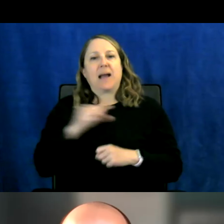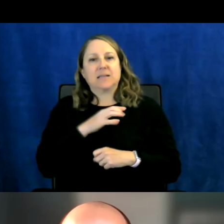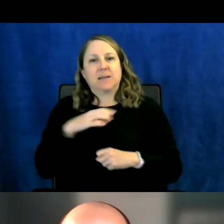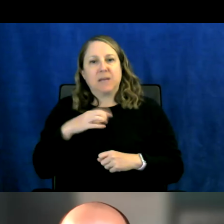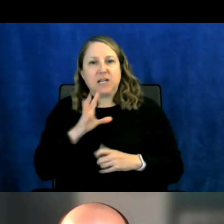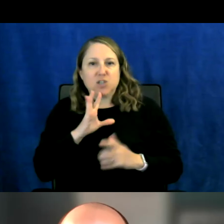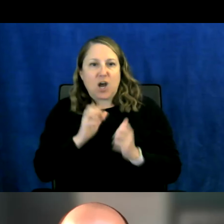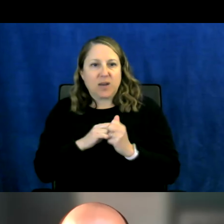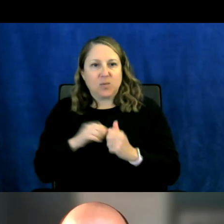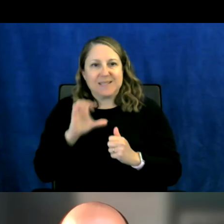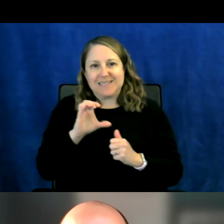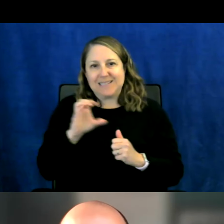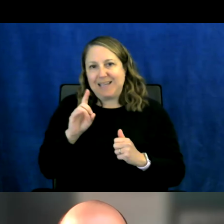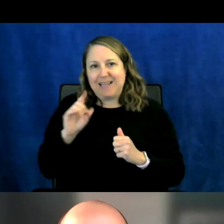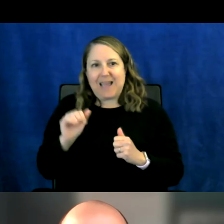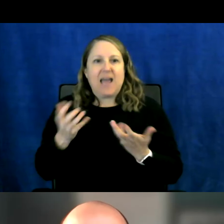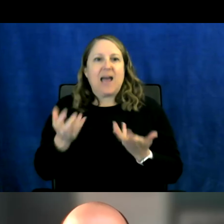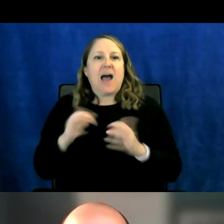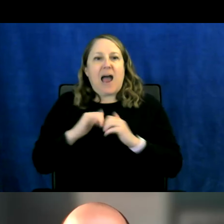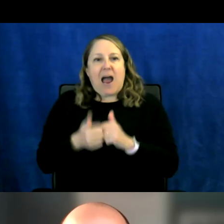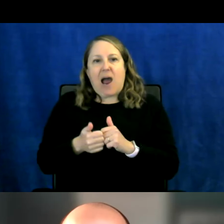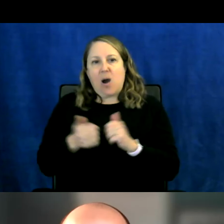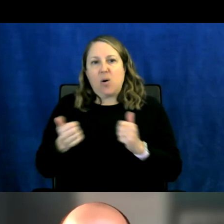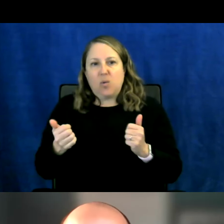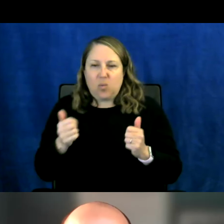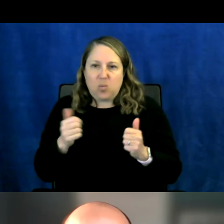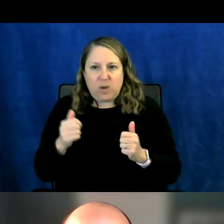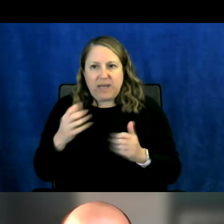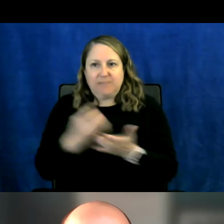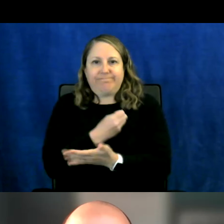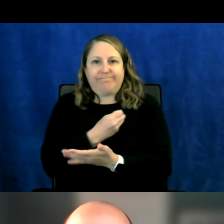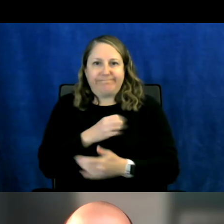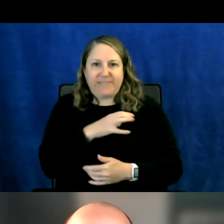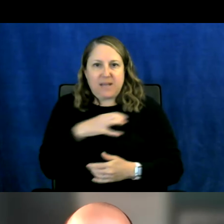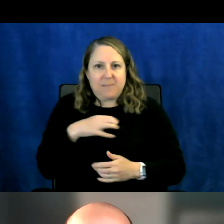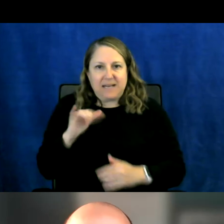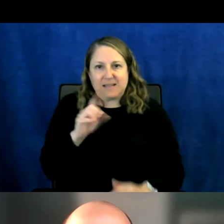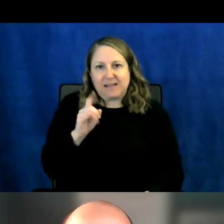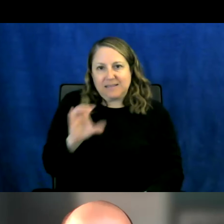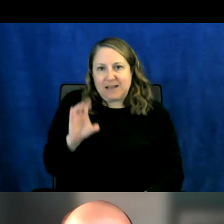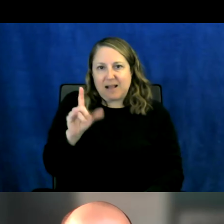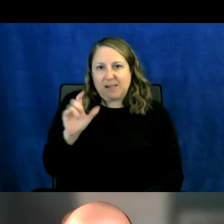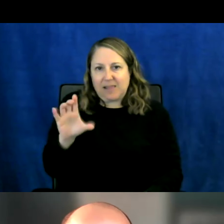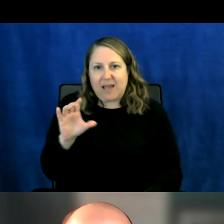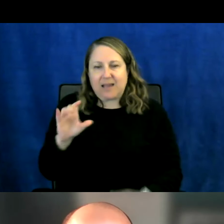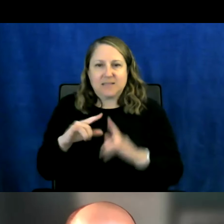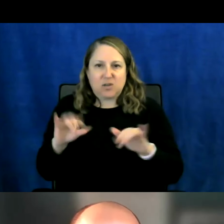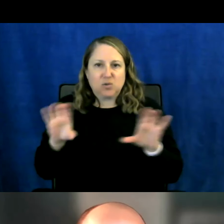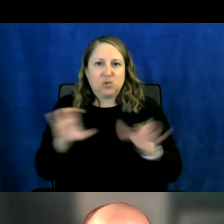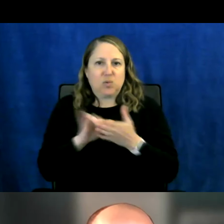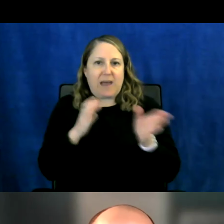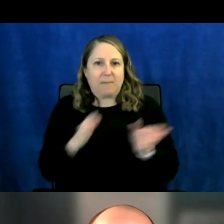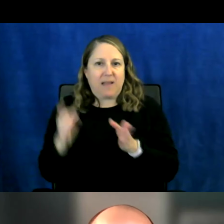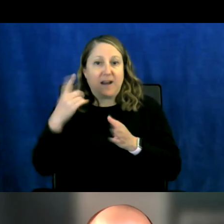plan for the years beyond and how we leverage all of the committees like DACLAC and others to do that planning for